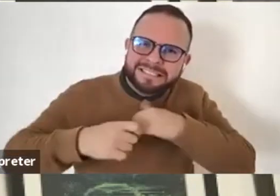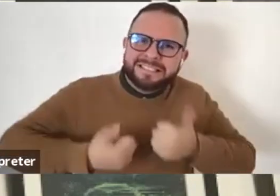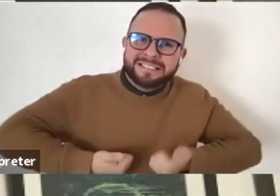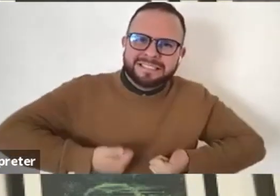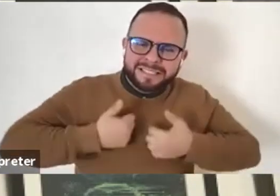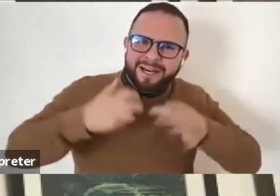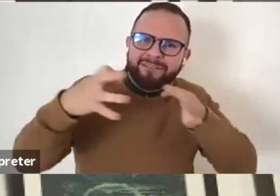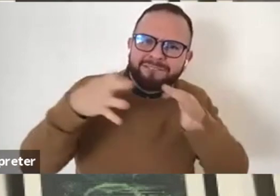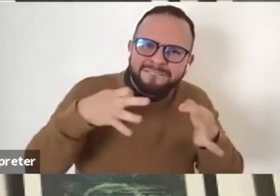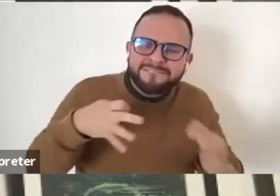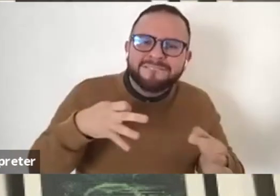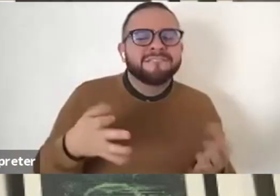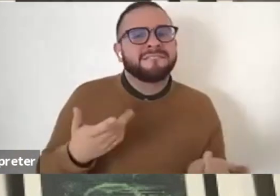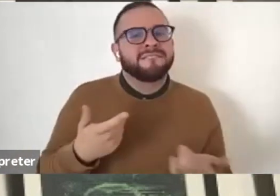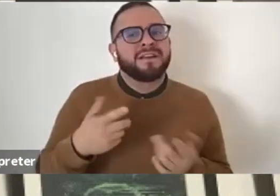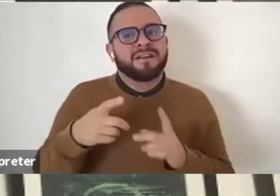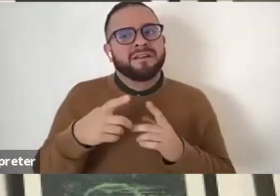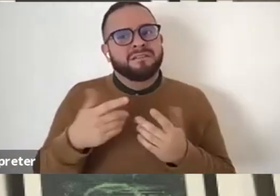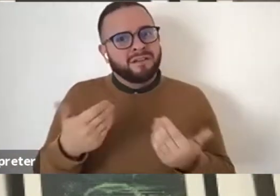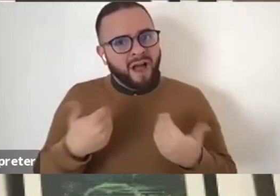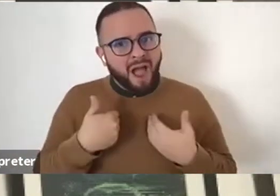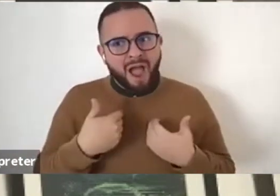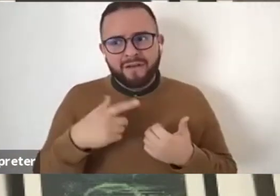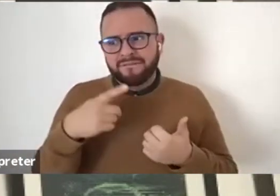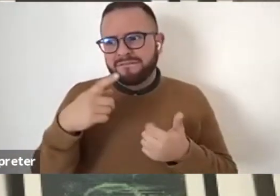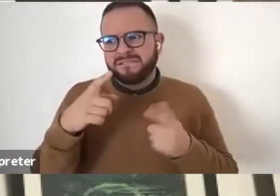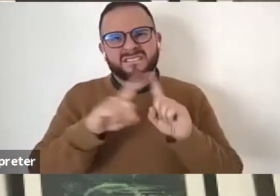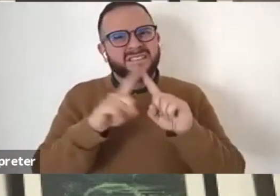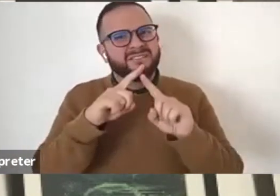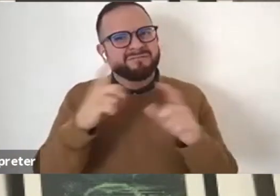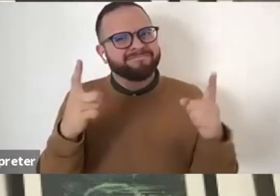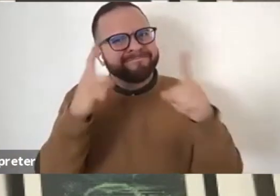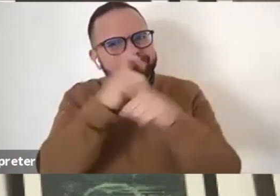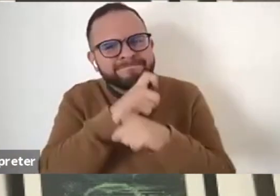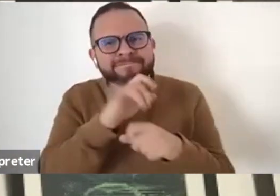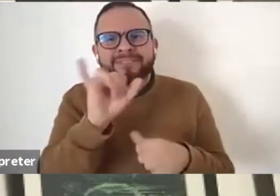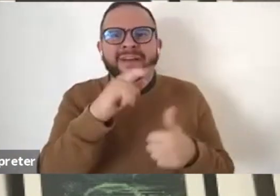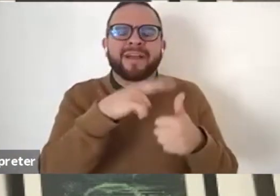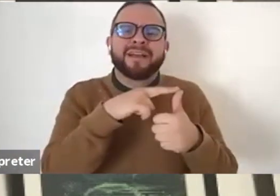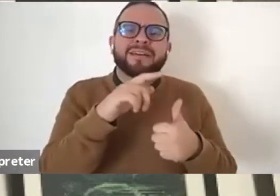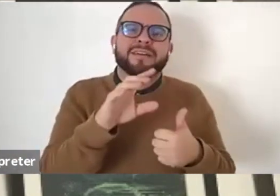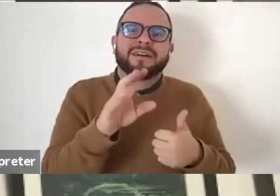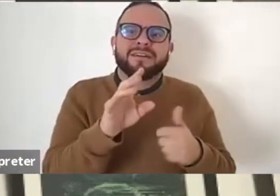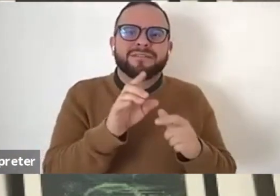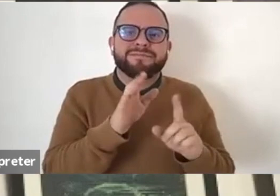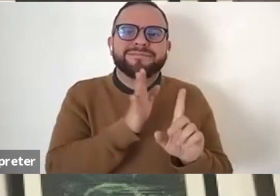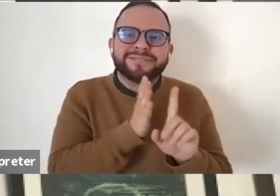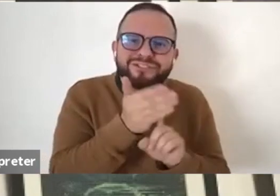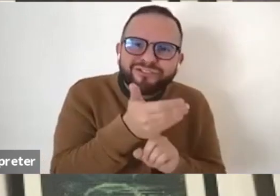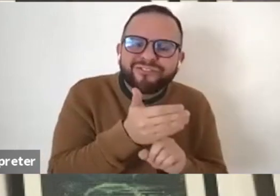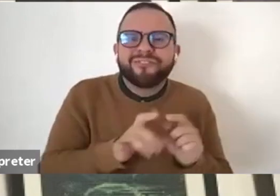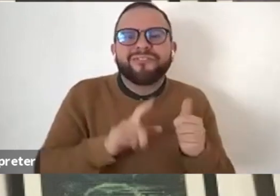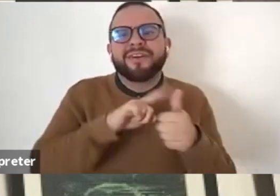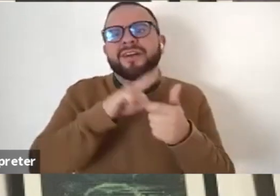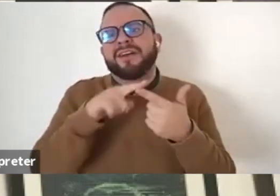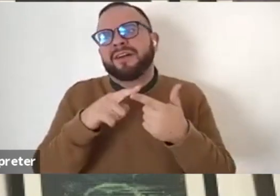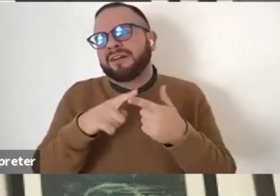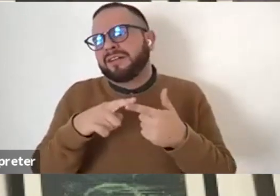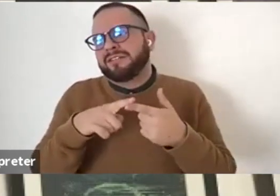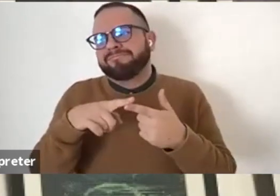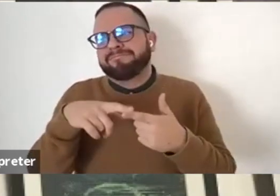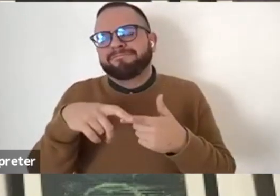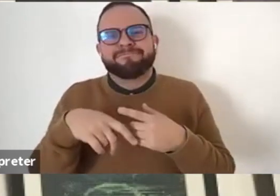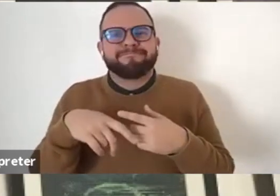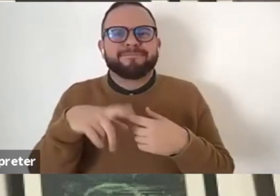have strained relationships between a husband and wife. You have what, building on what Maja was saying